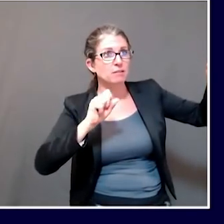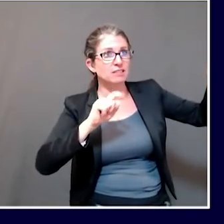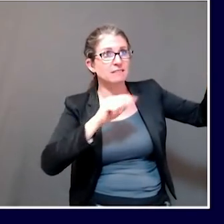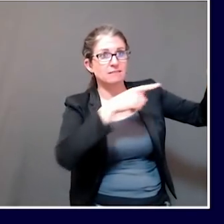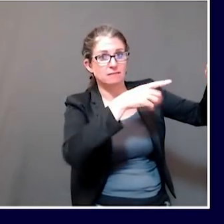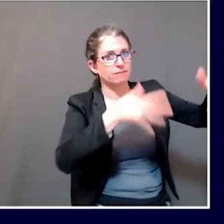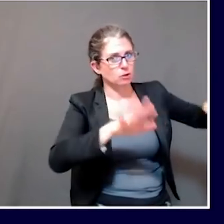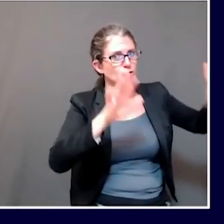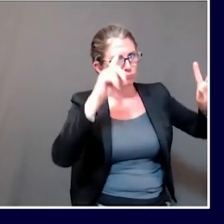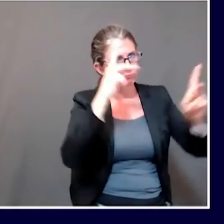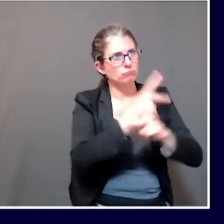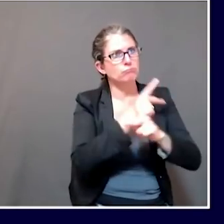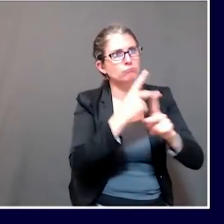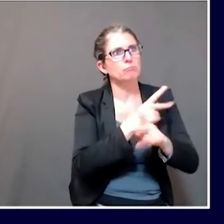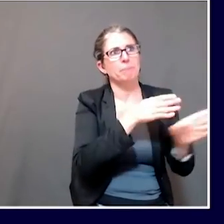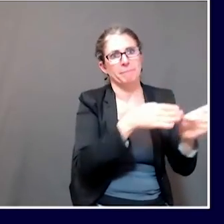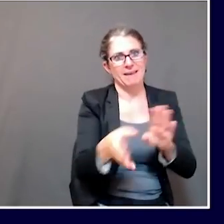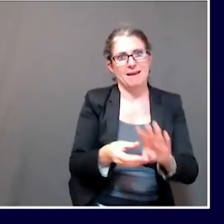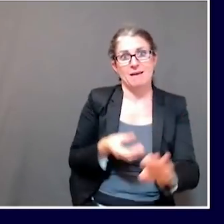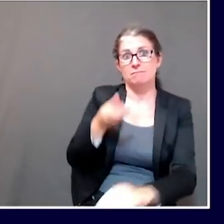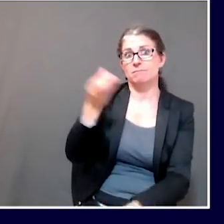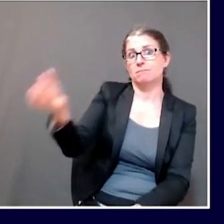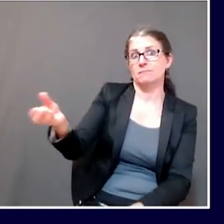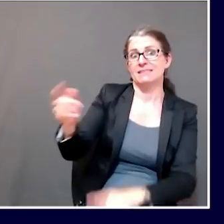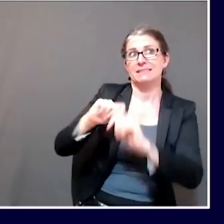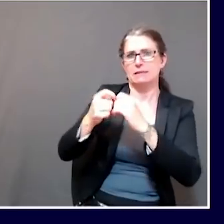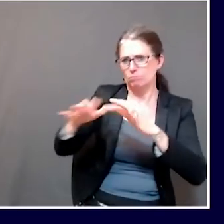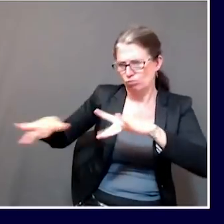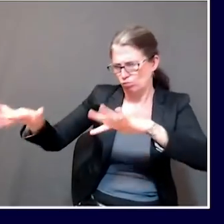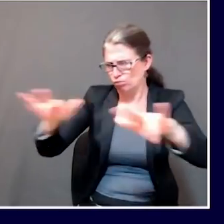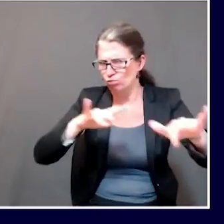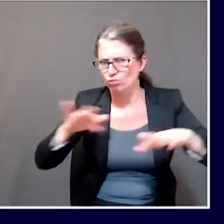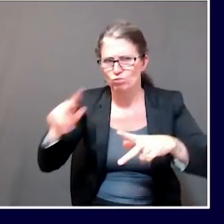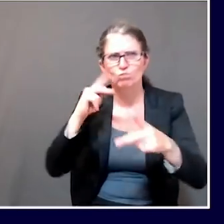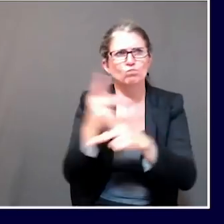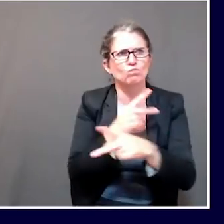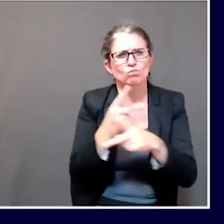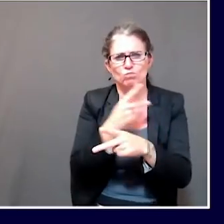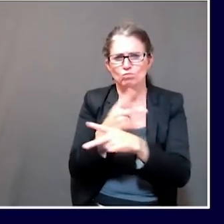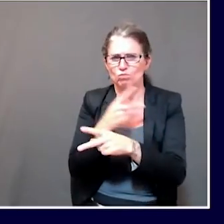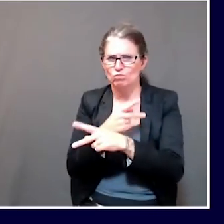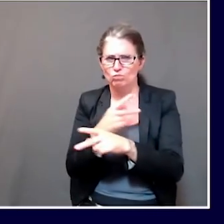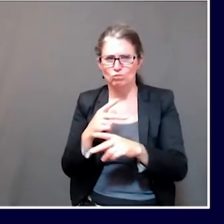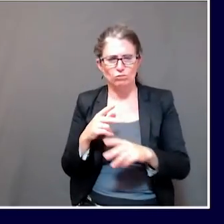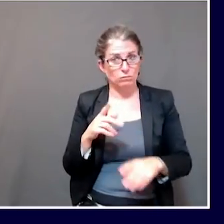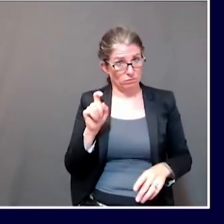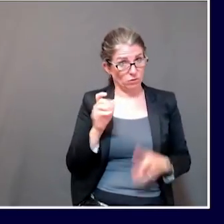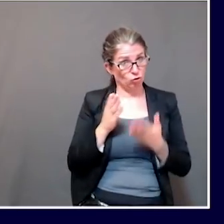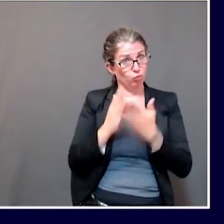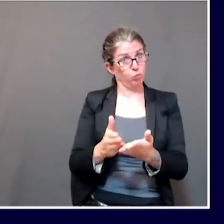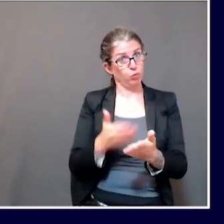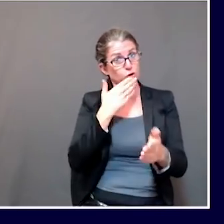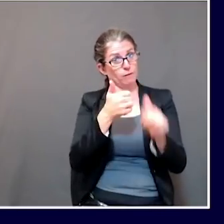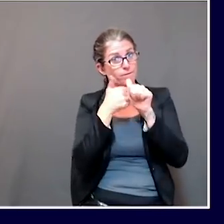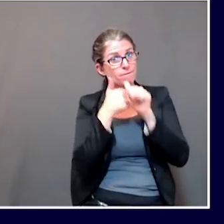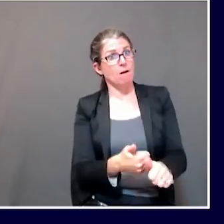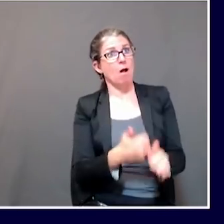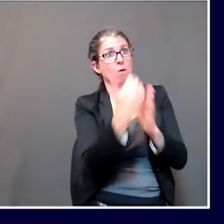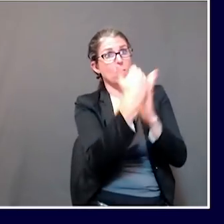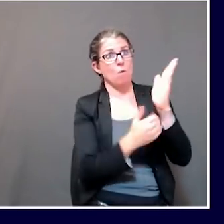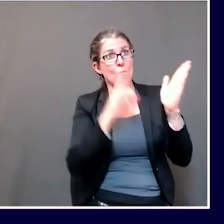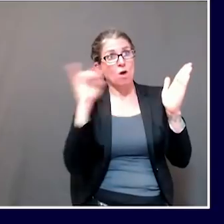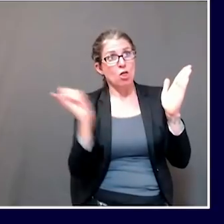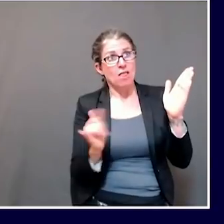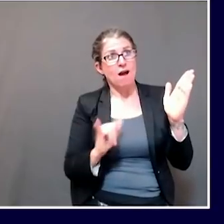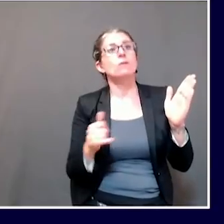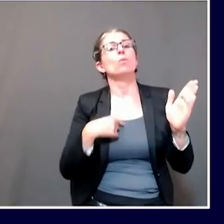now, where we are in the process is that we have asked them to make a number of changes to their approach, which they